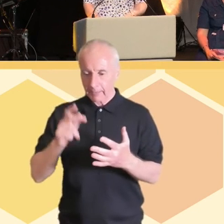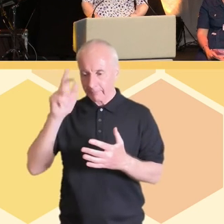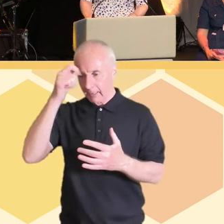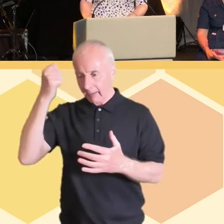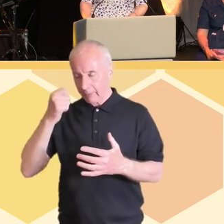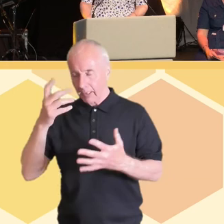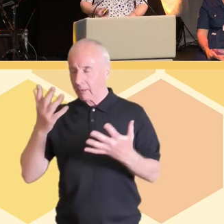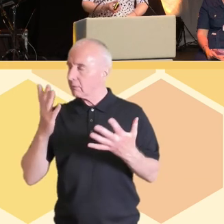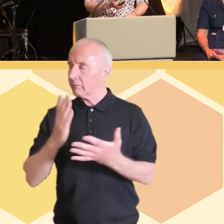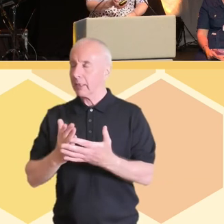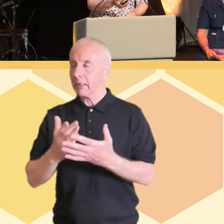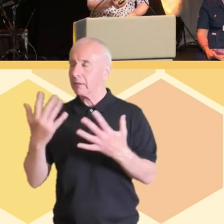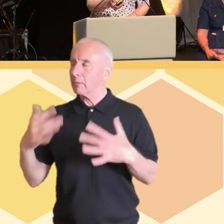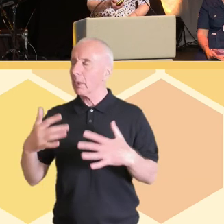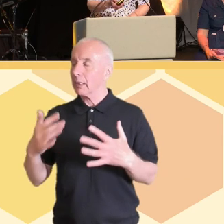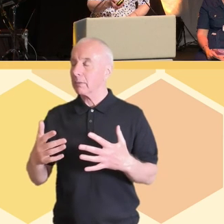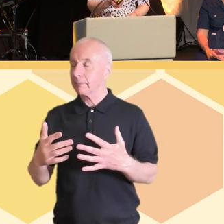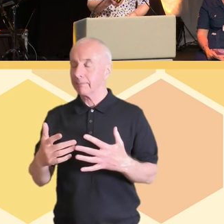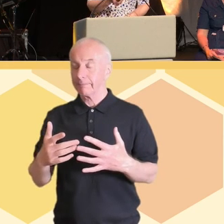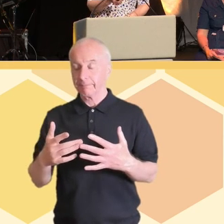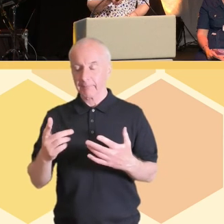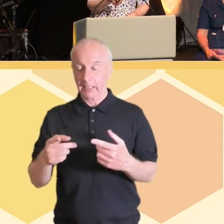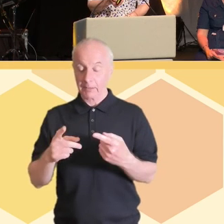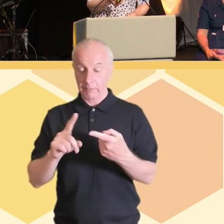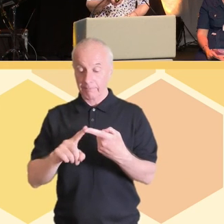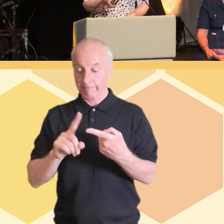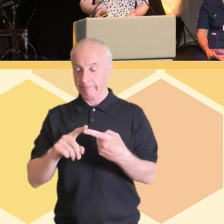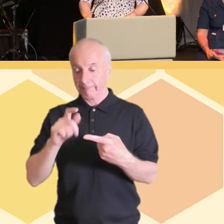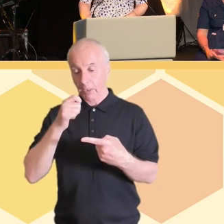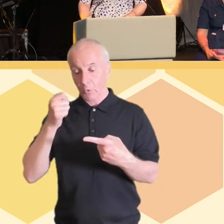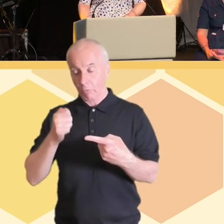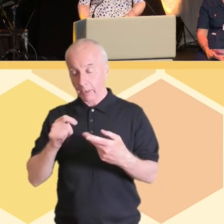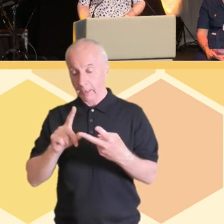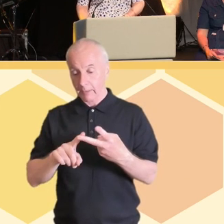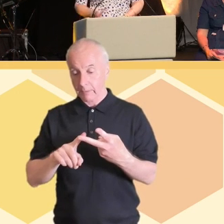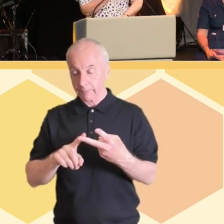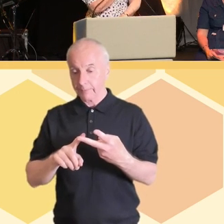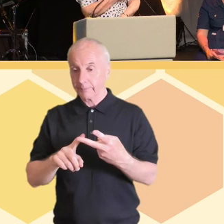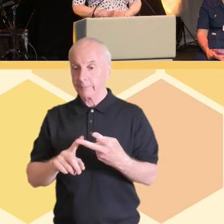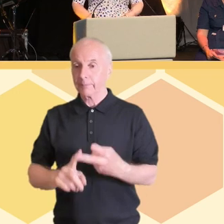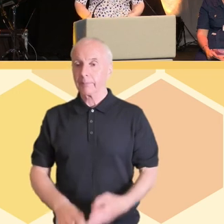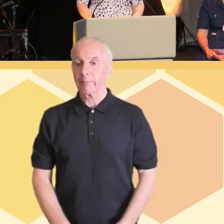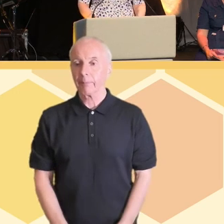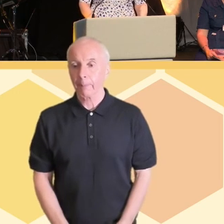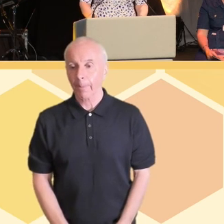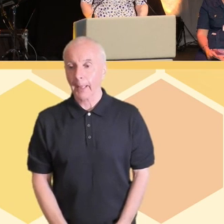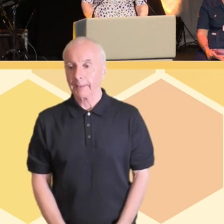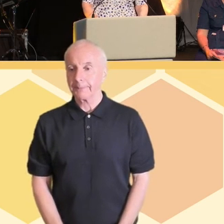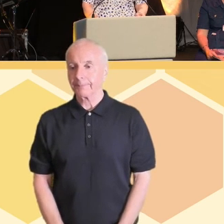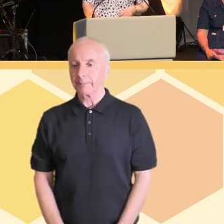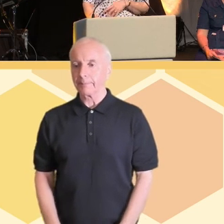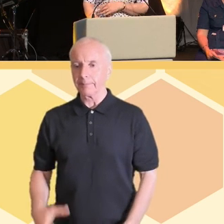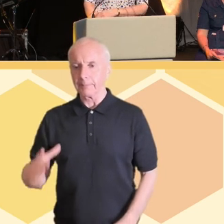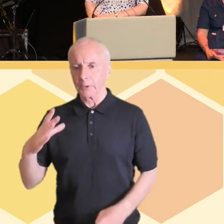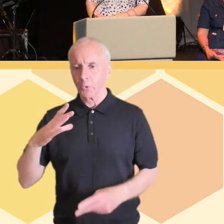It's amazing. So that's Ukraine. The second key initiative I want to talk about is been mentioned by